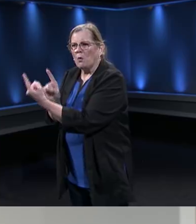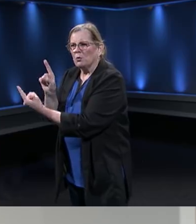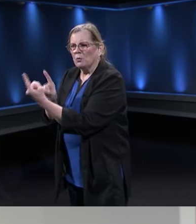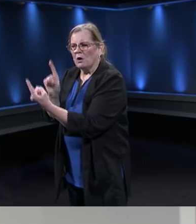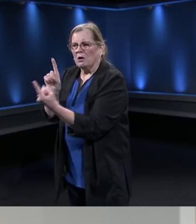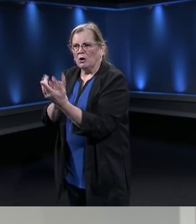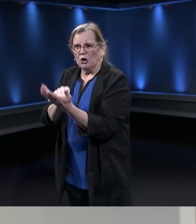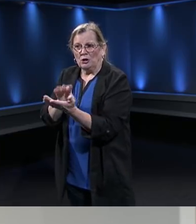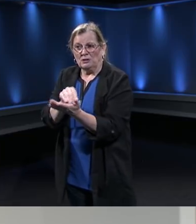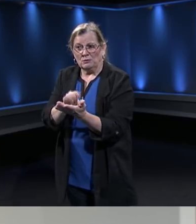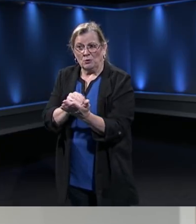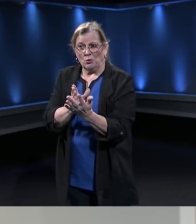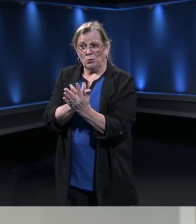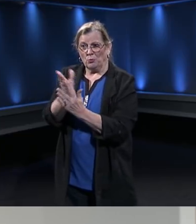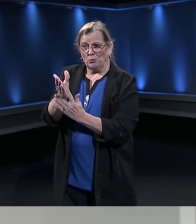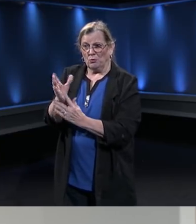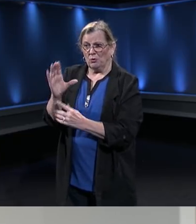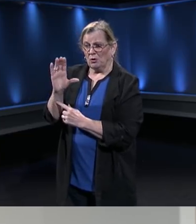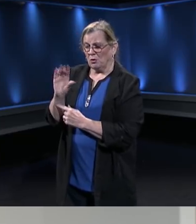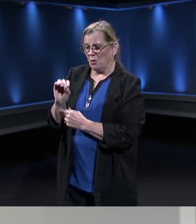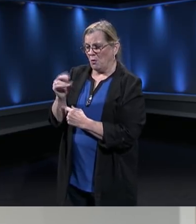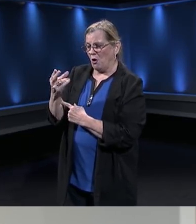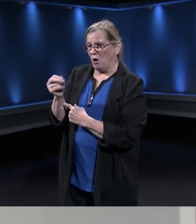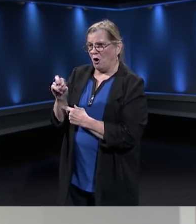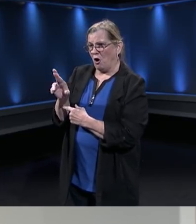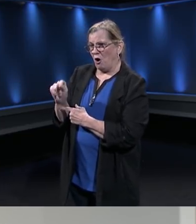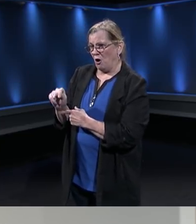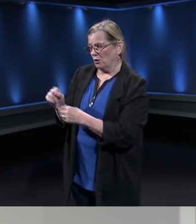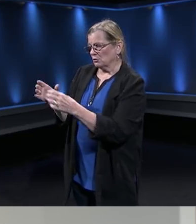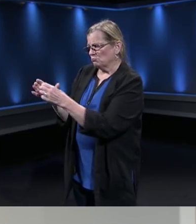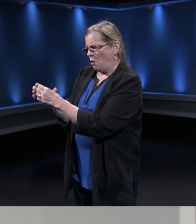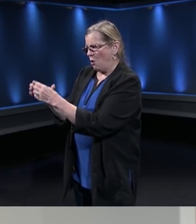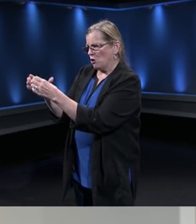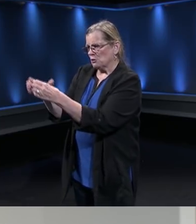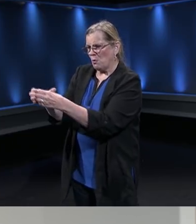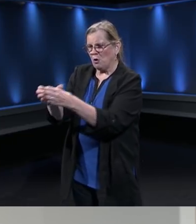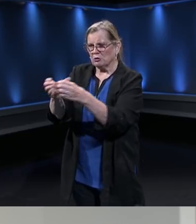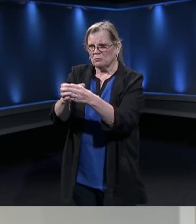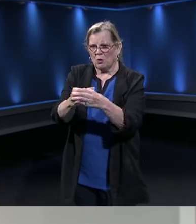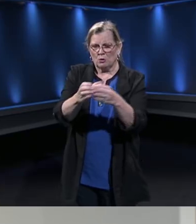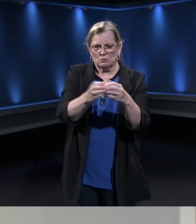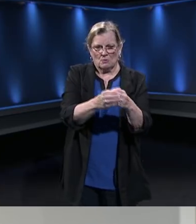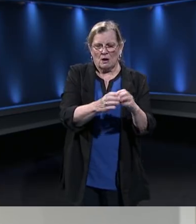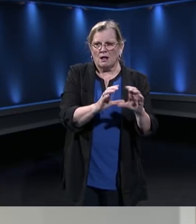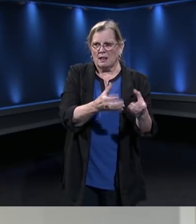a cohort approach. Small groups of just a few